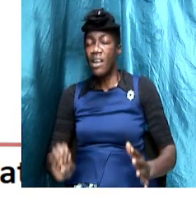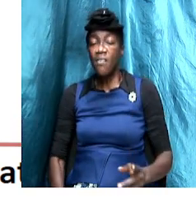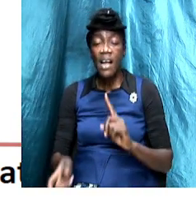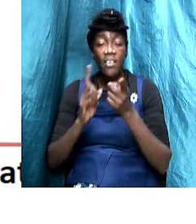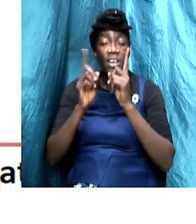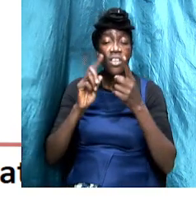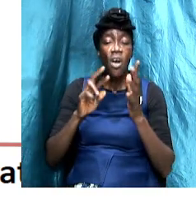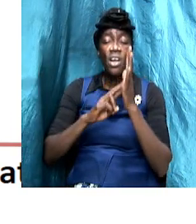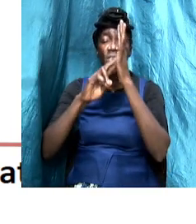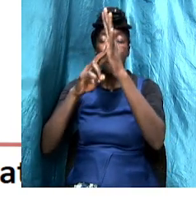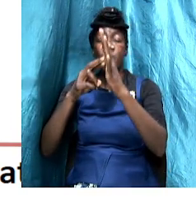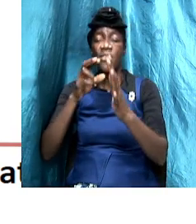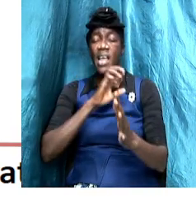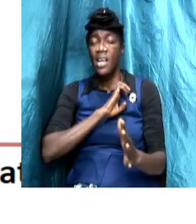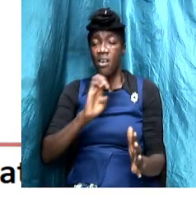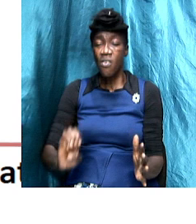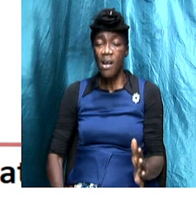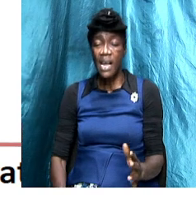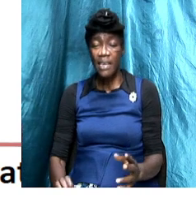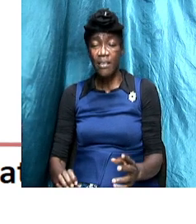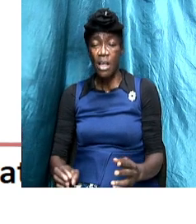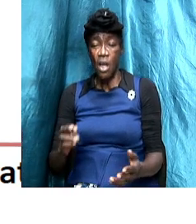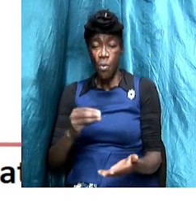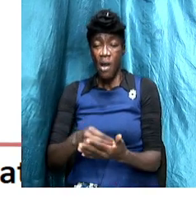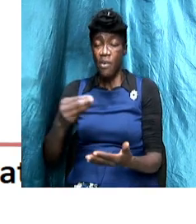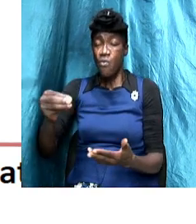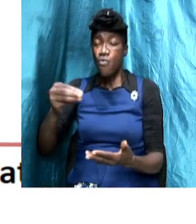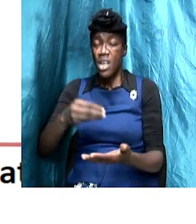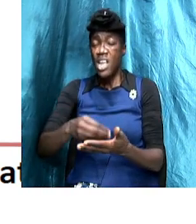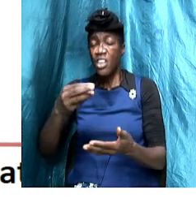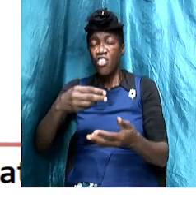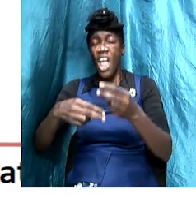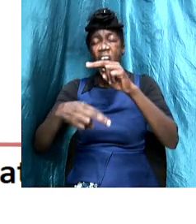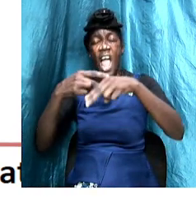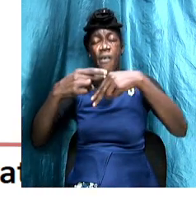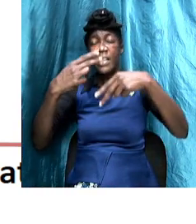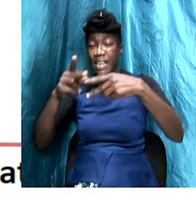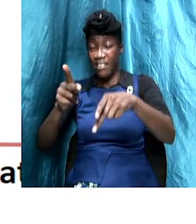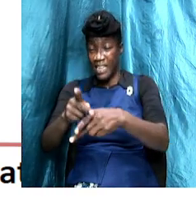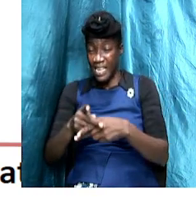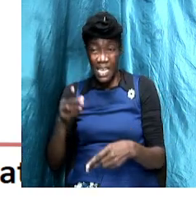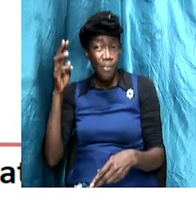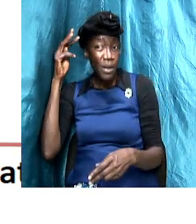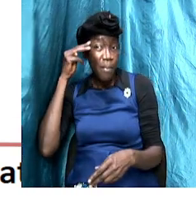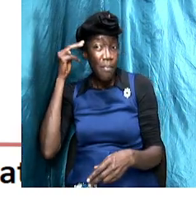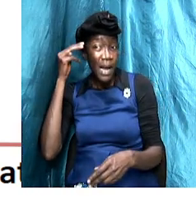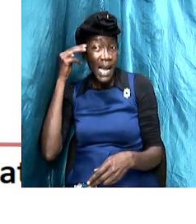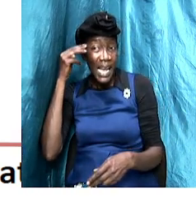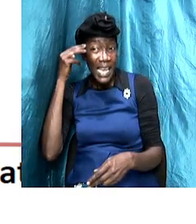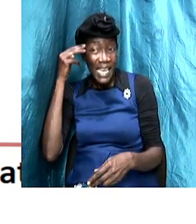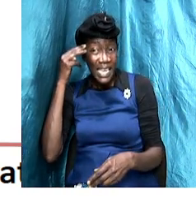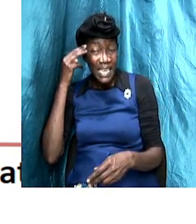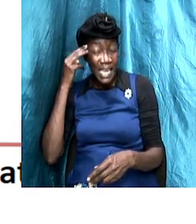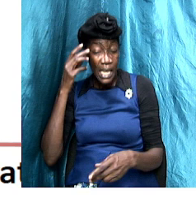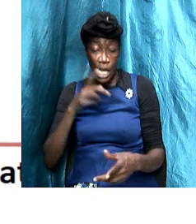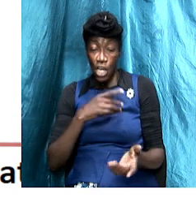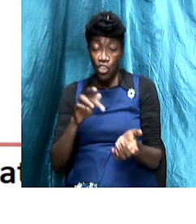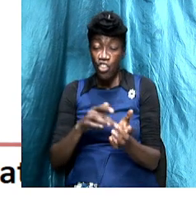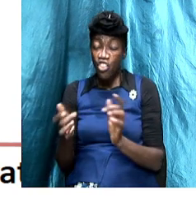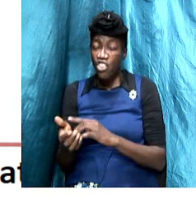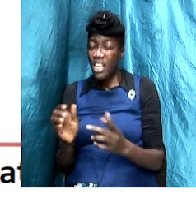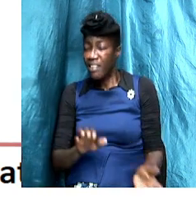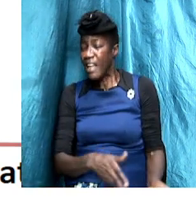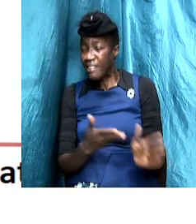We have a rich heritage. So let's keep in our mind that Jesus actually died for it. Acts chapter 20 verse 28 says he purchased it with